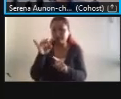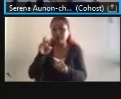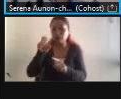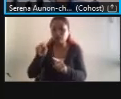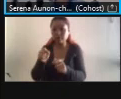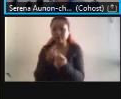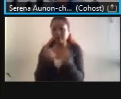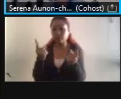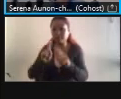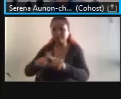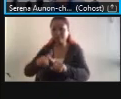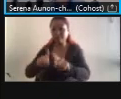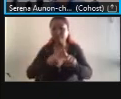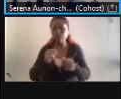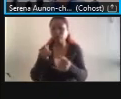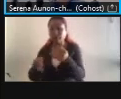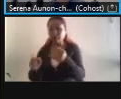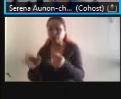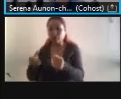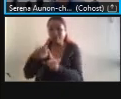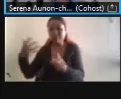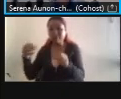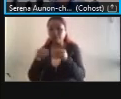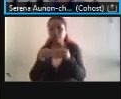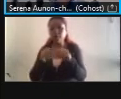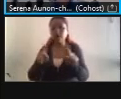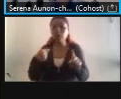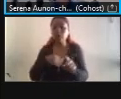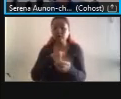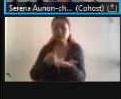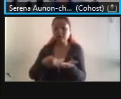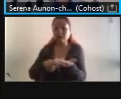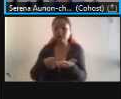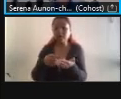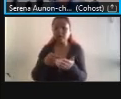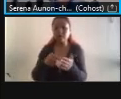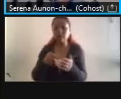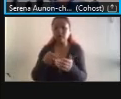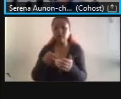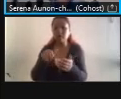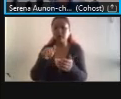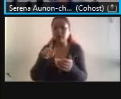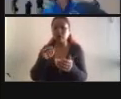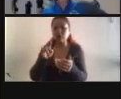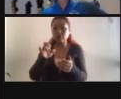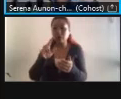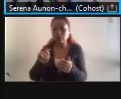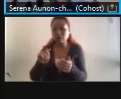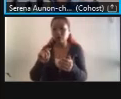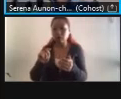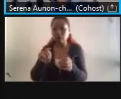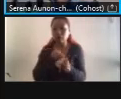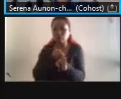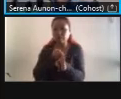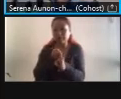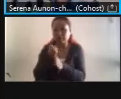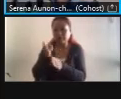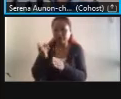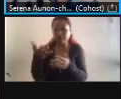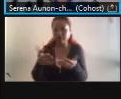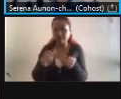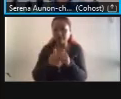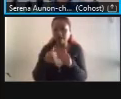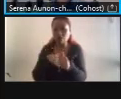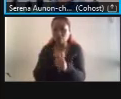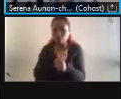end. One thing we do talk about a lot is, astronaut careers are of varying length, and how well are we taken care